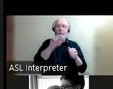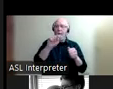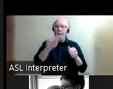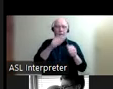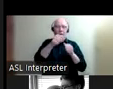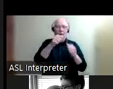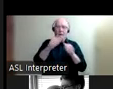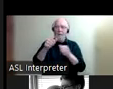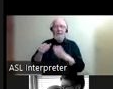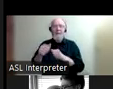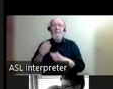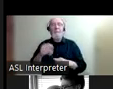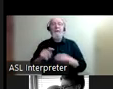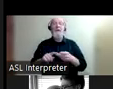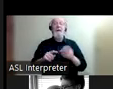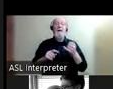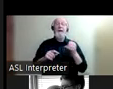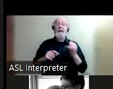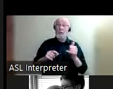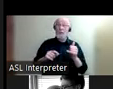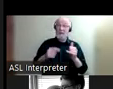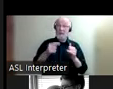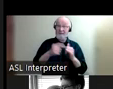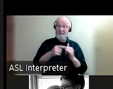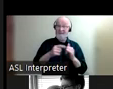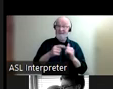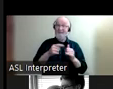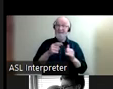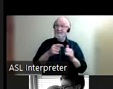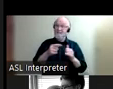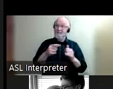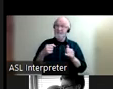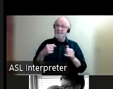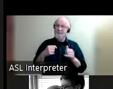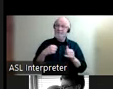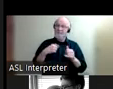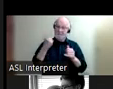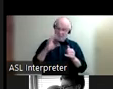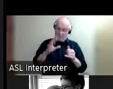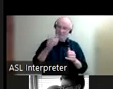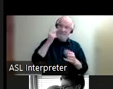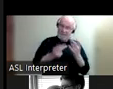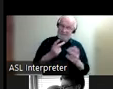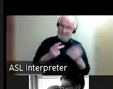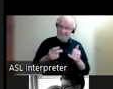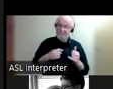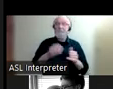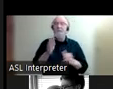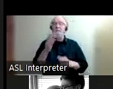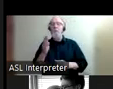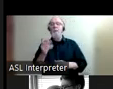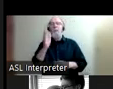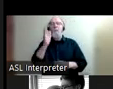here. Yellow was the branches that I've got to visit so far. Blue is on my